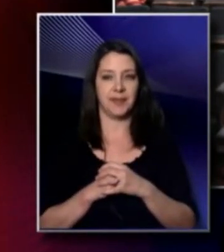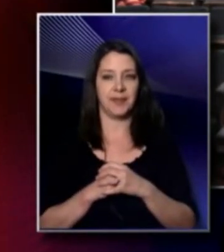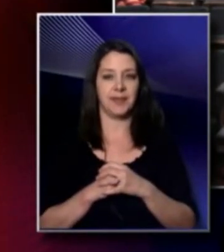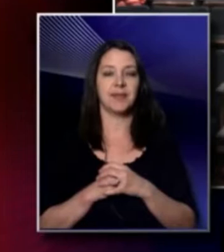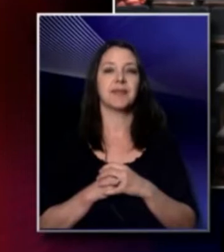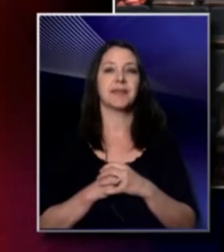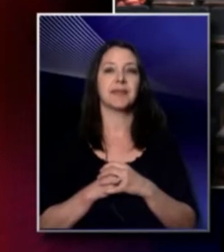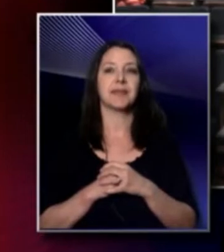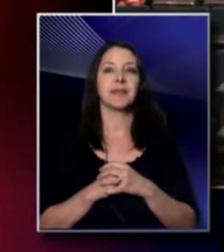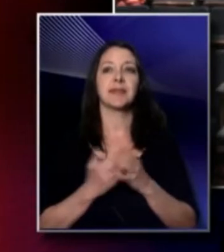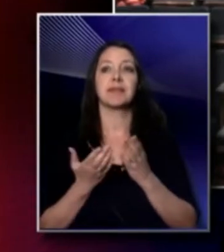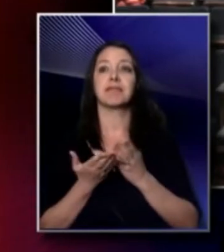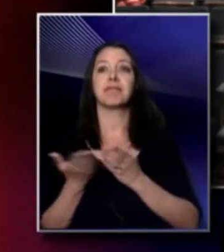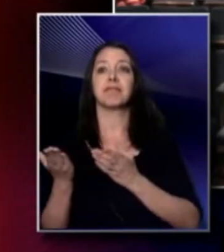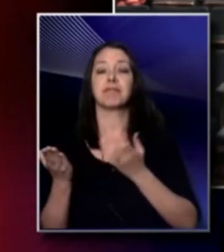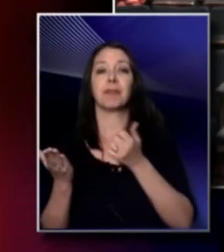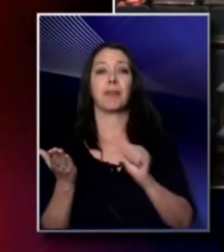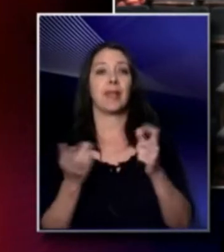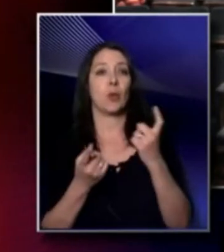Any questions?